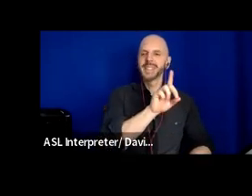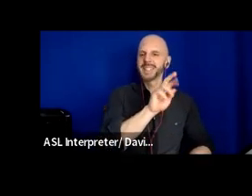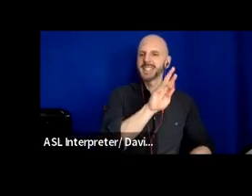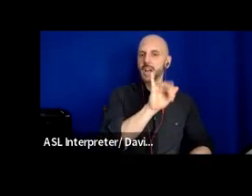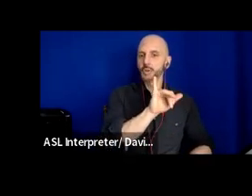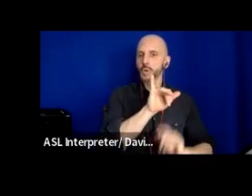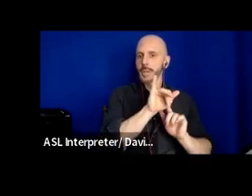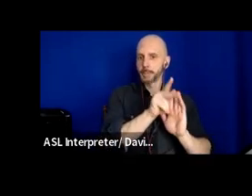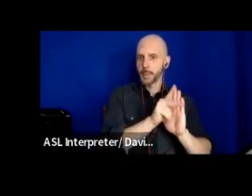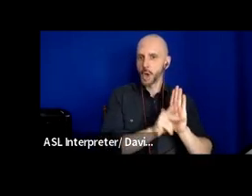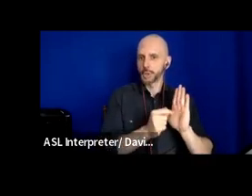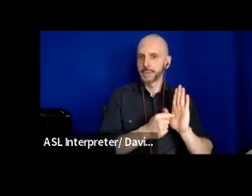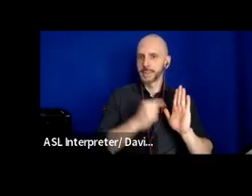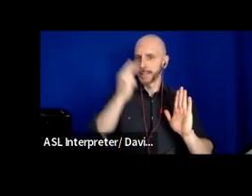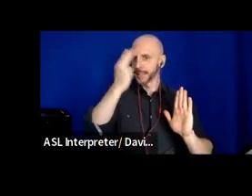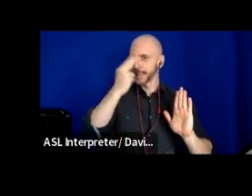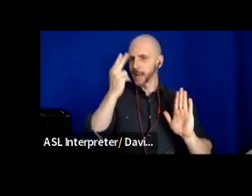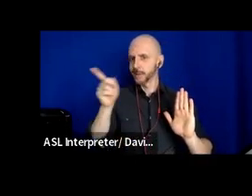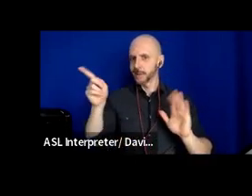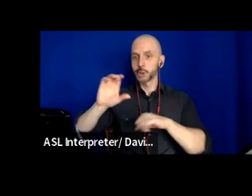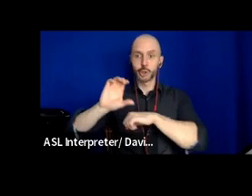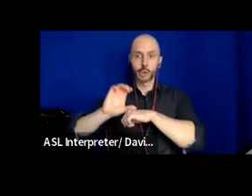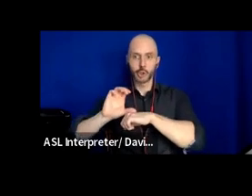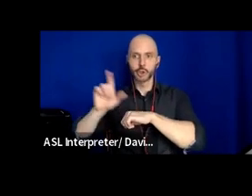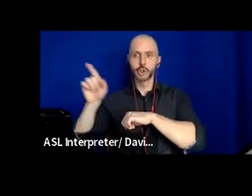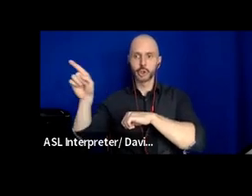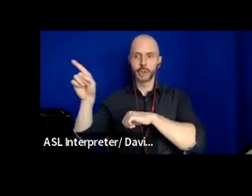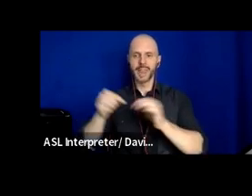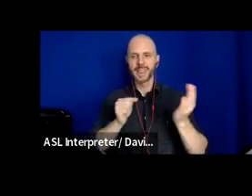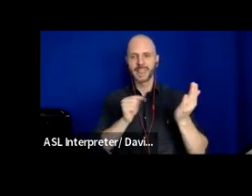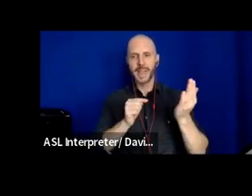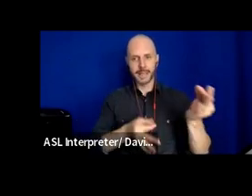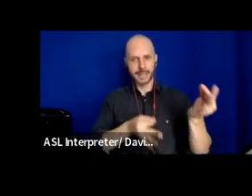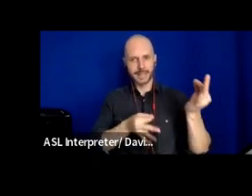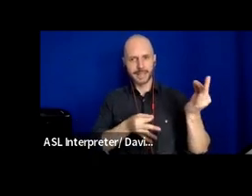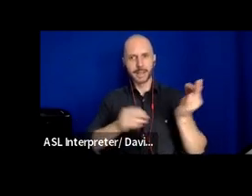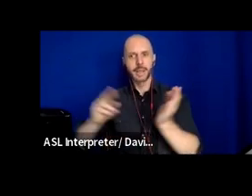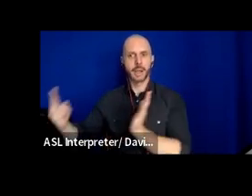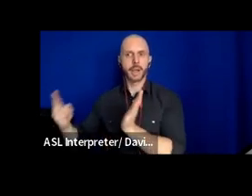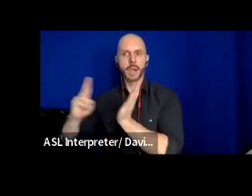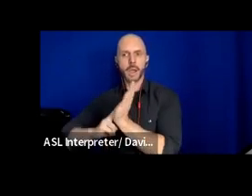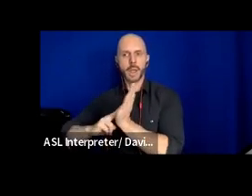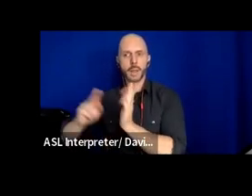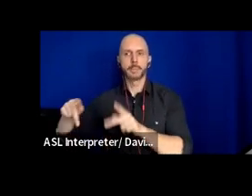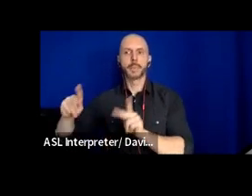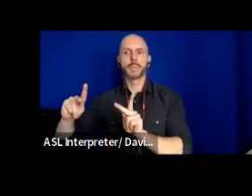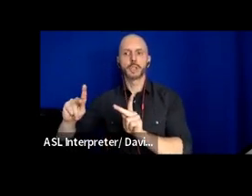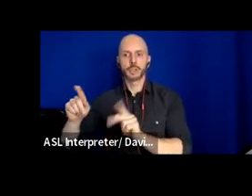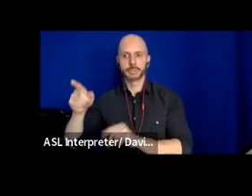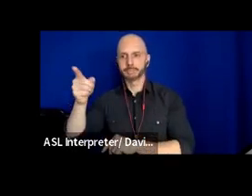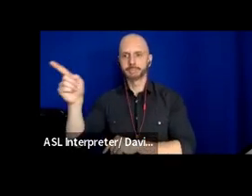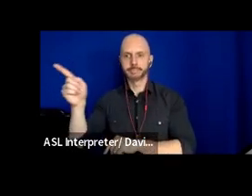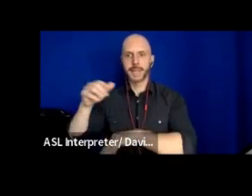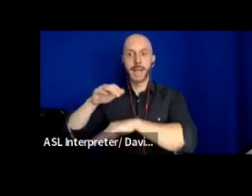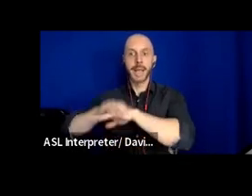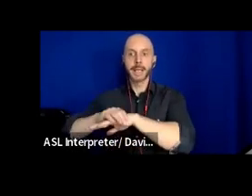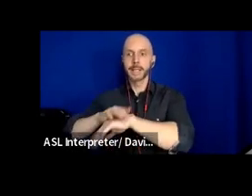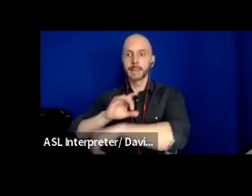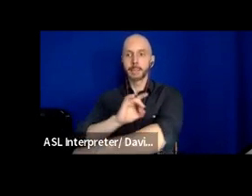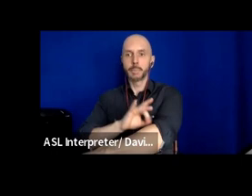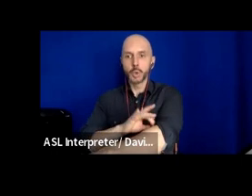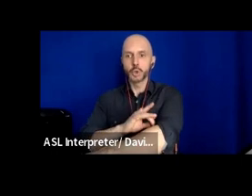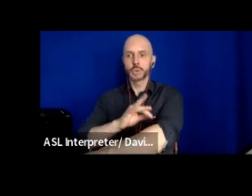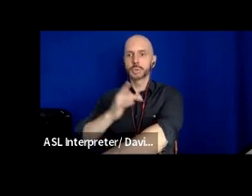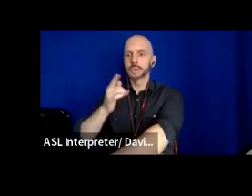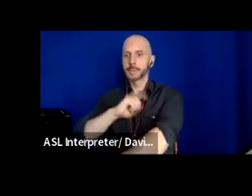Catholic Church co-signed that really allowed colonizers, sort of on the basis that they were doing good when they went to other parts of the world,